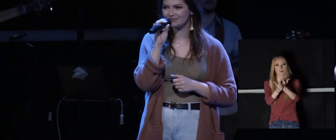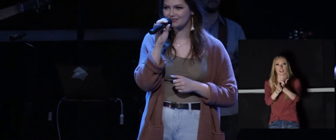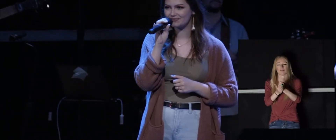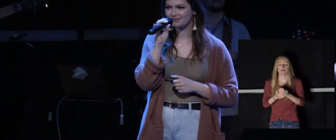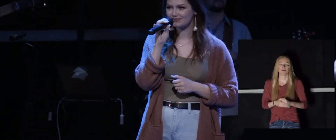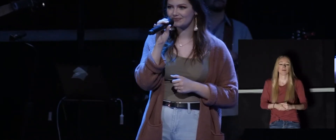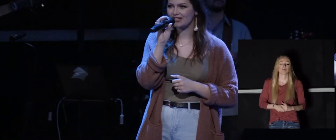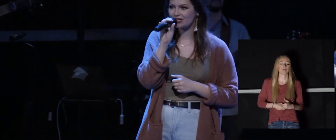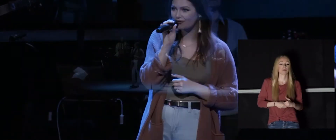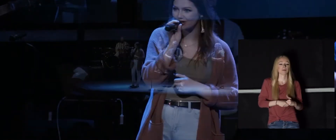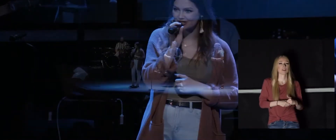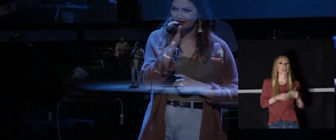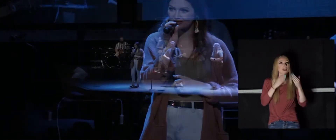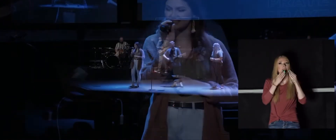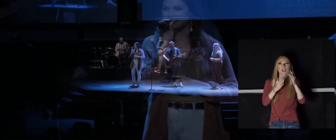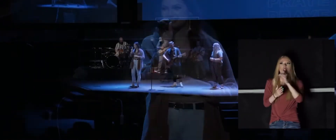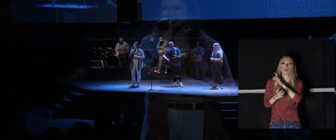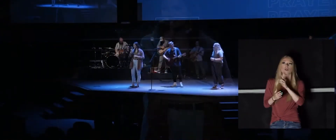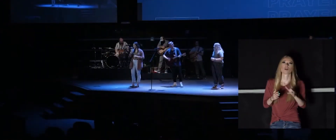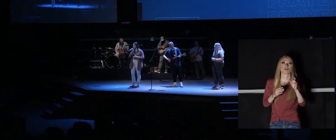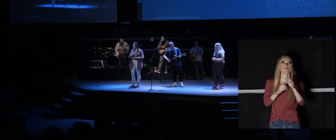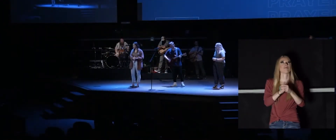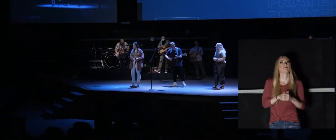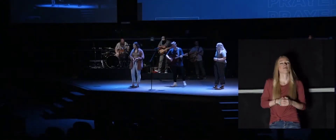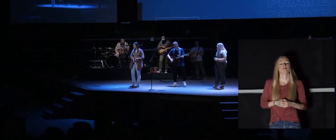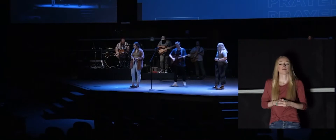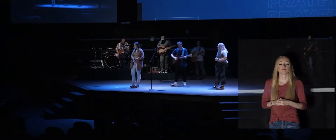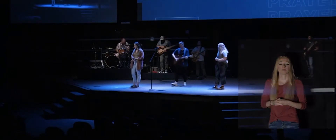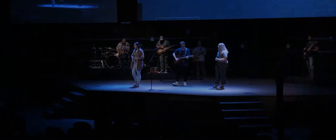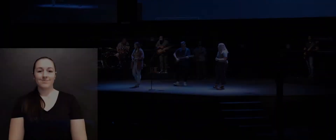Amen. Thank you for worshiping with us.